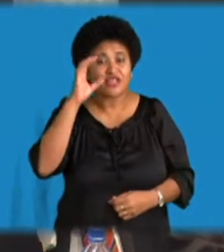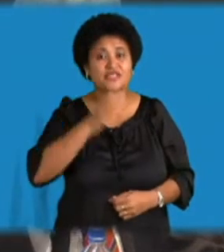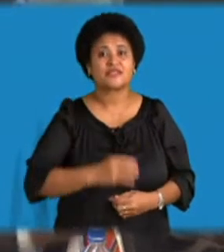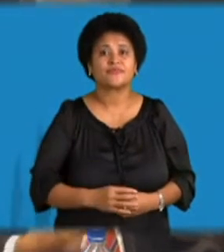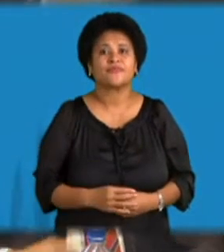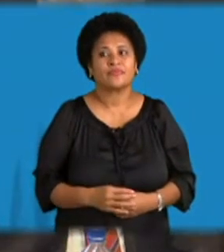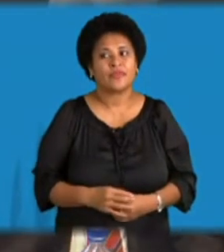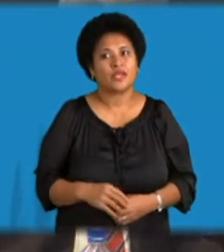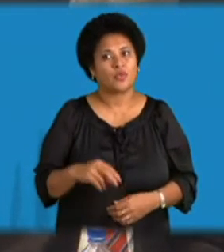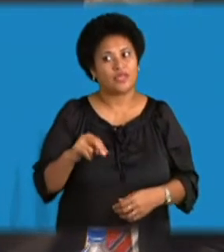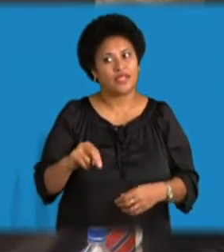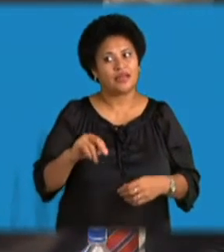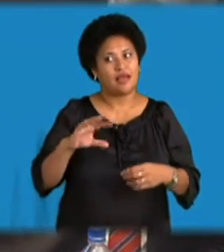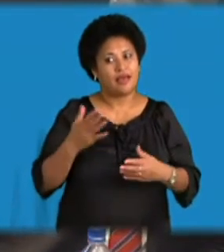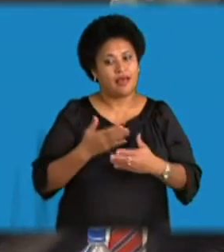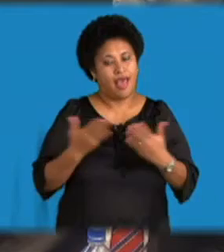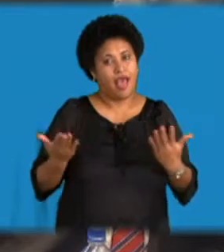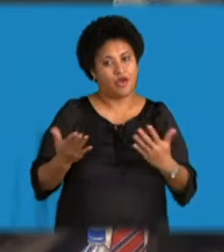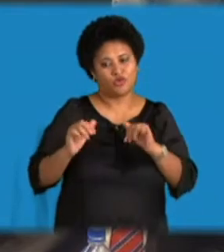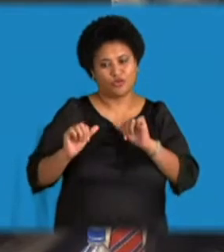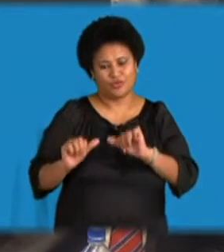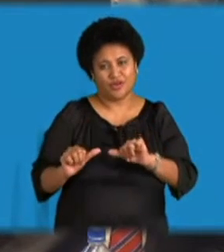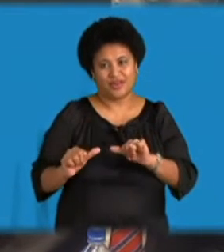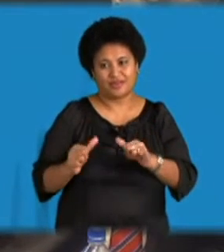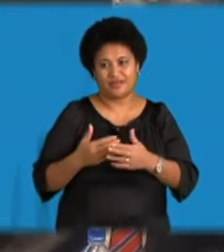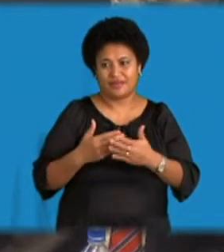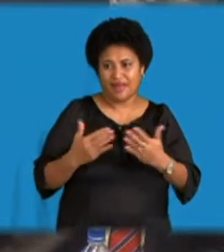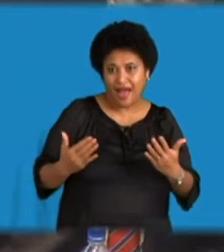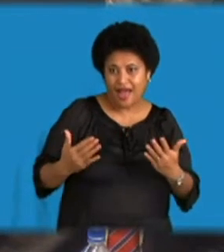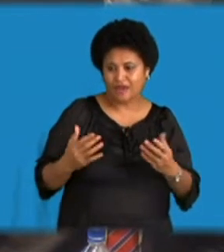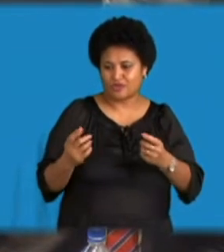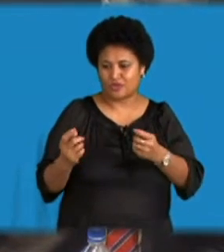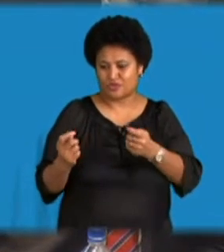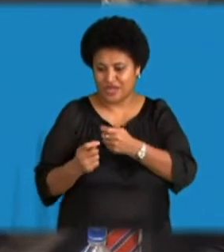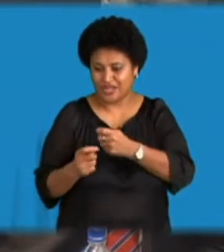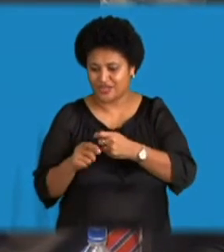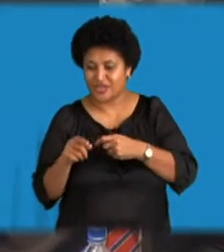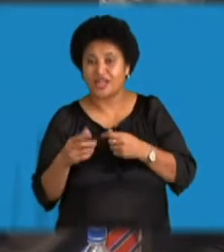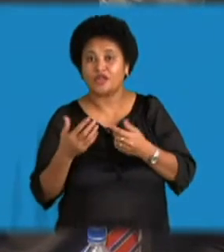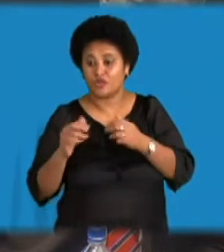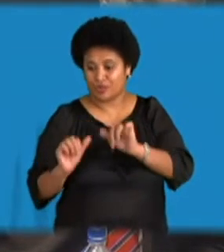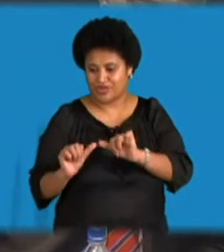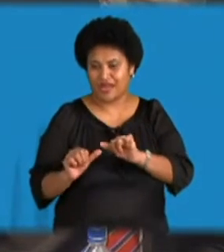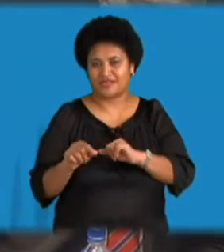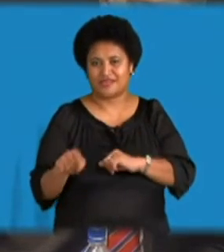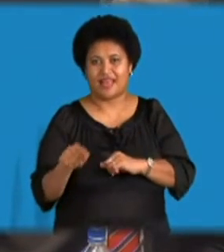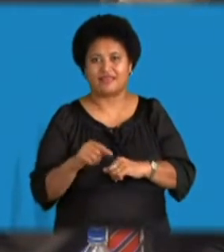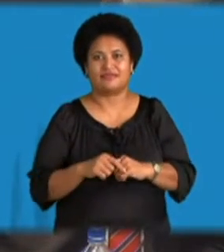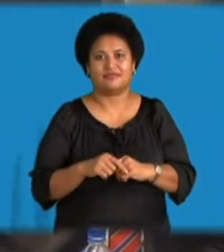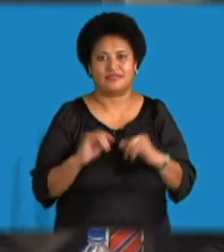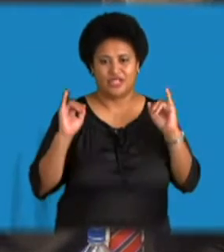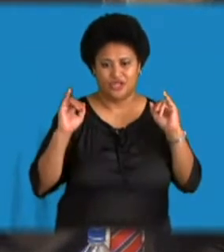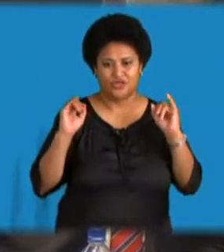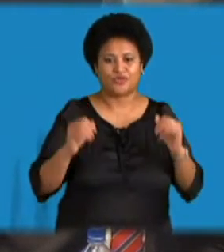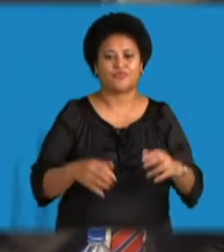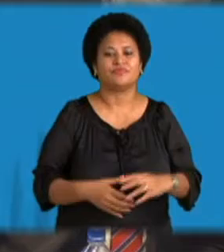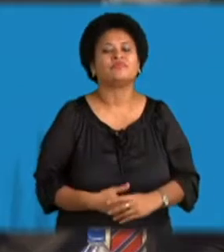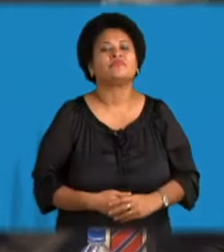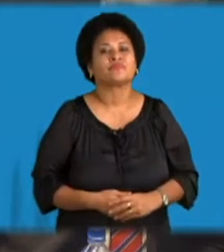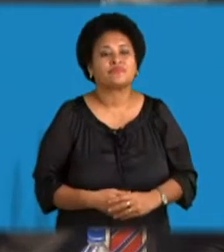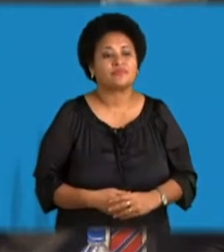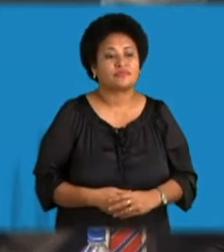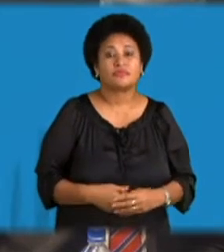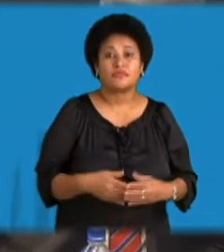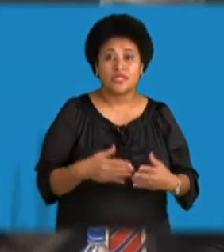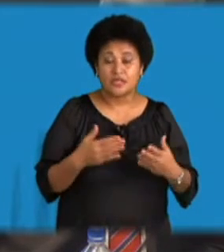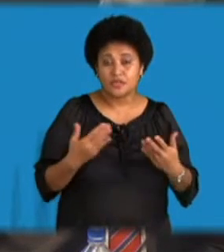able to cater for this. We need to adapt to this. Adaptation, Madam Speaker, requires money. To give you a case in point, Madam